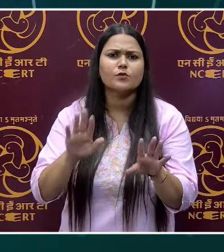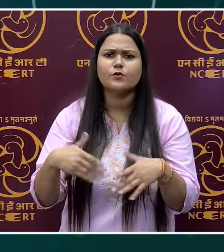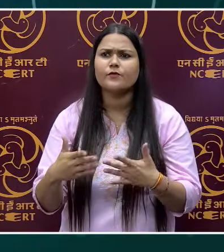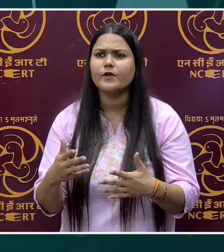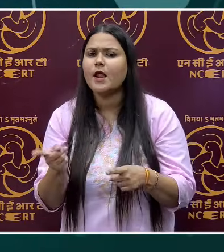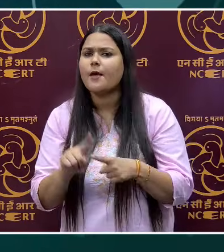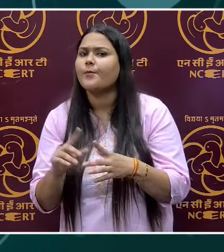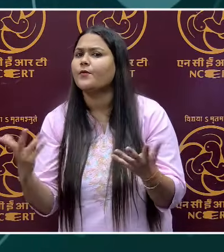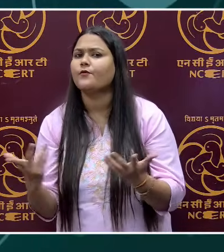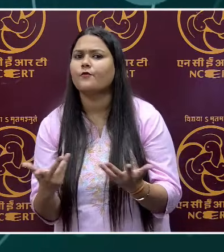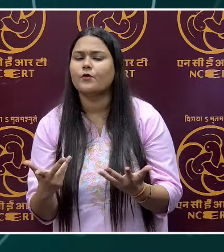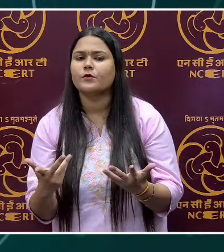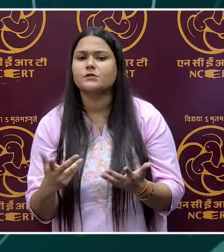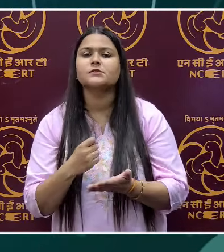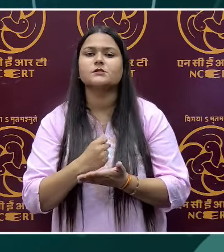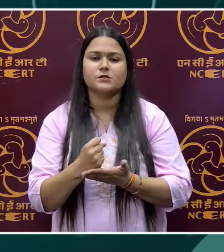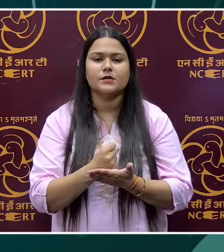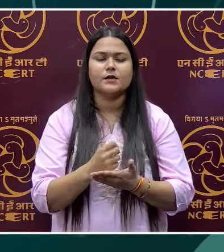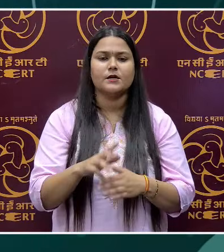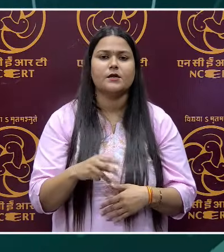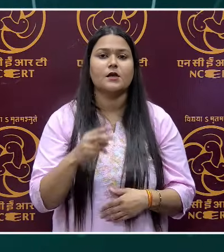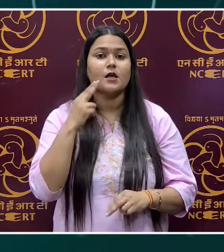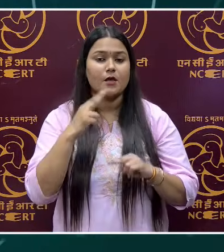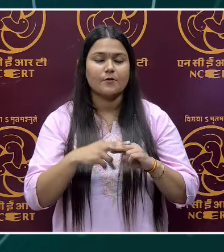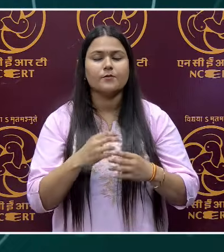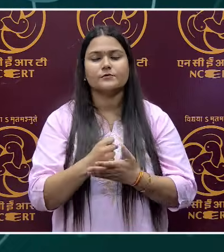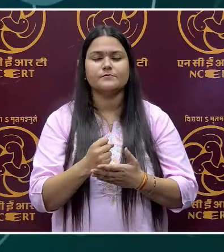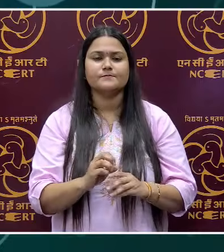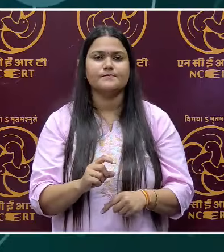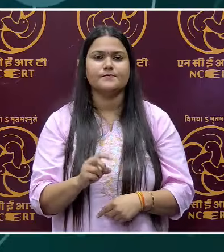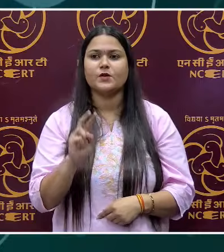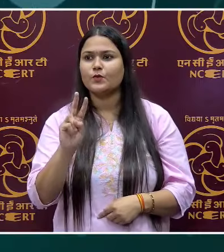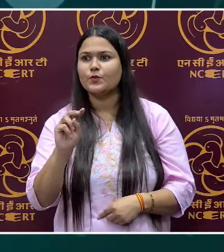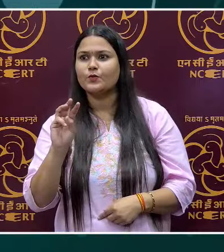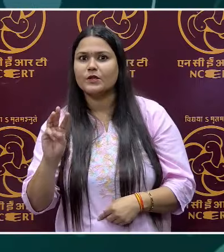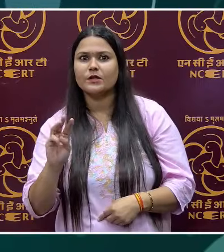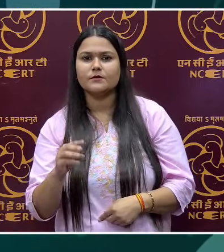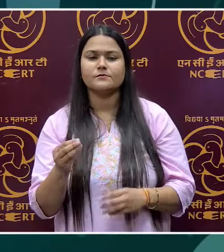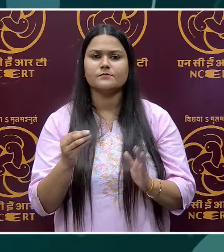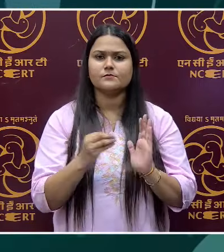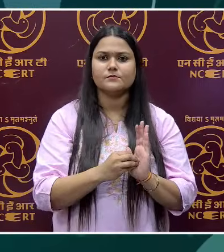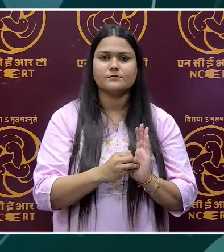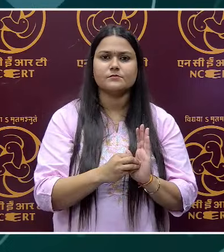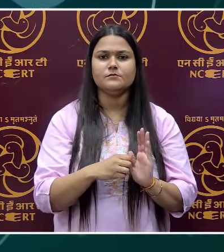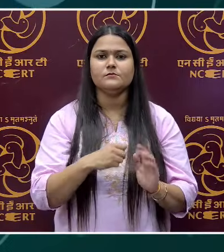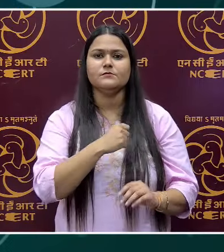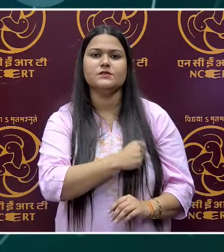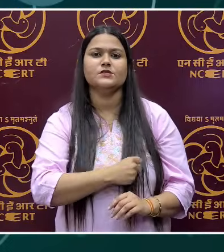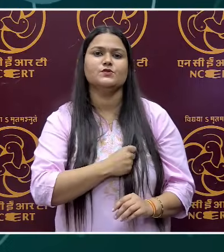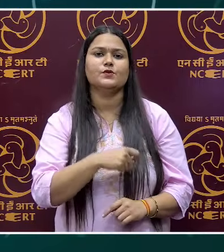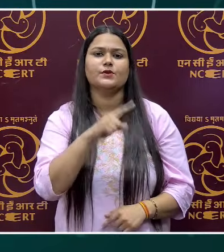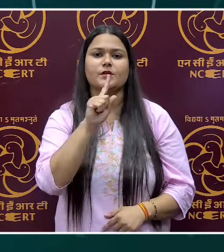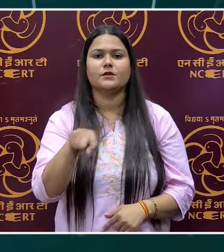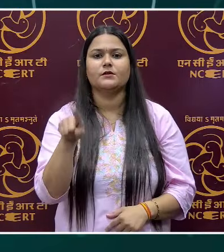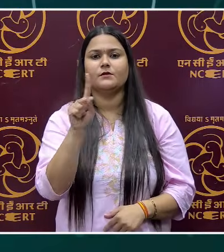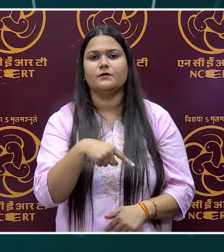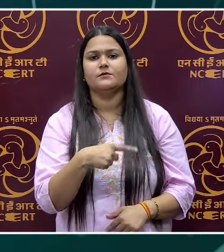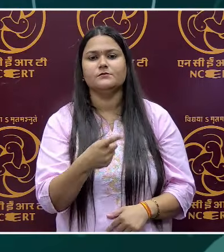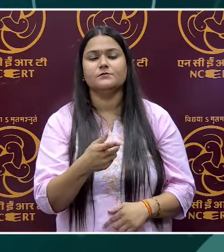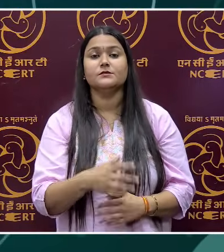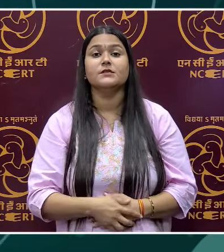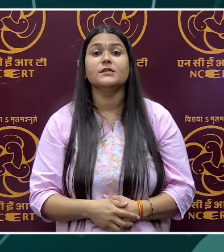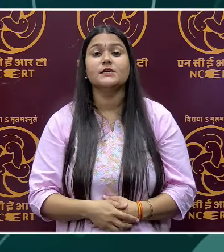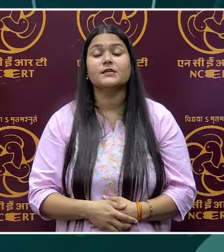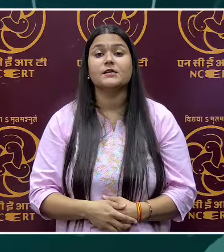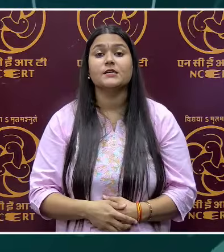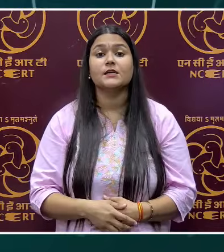Okay. And let us try for 3. Submit, it will say sorry, try again. Okay. As